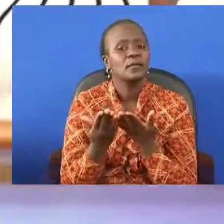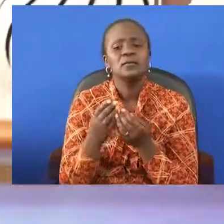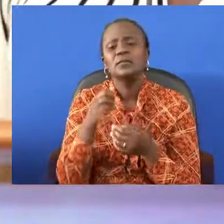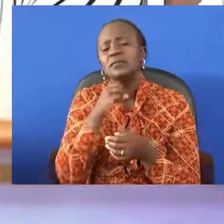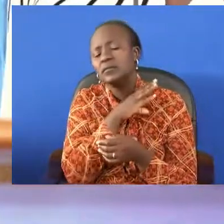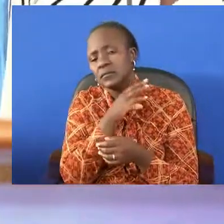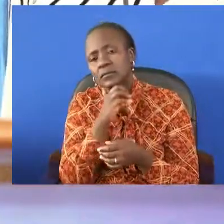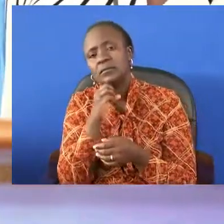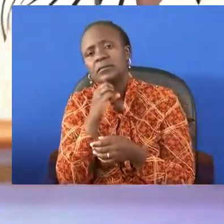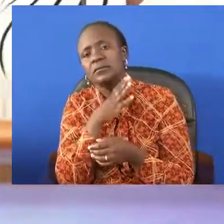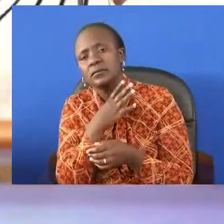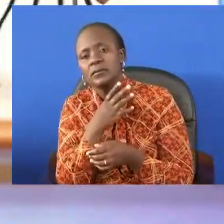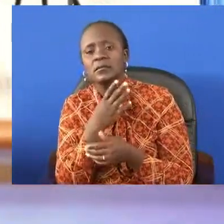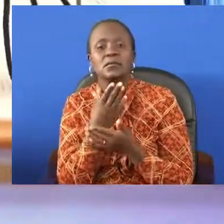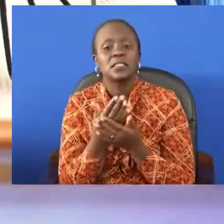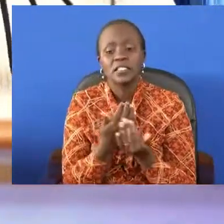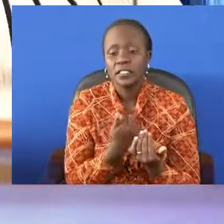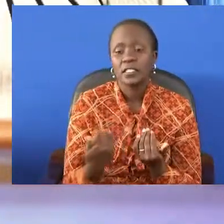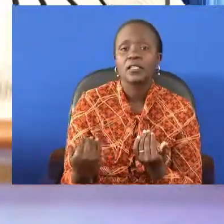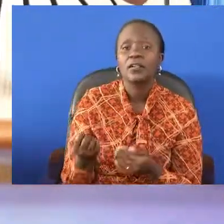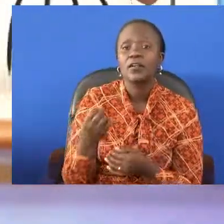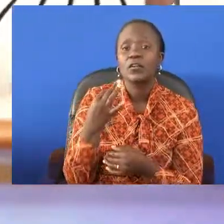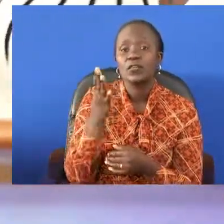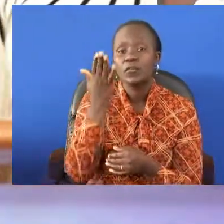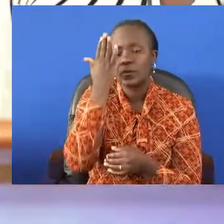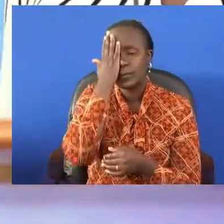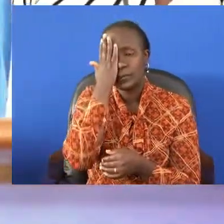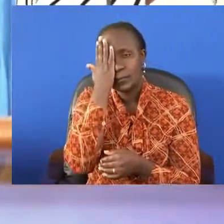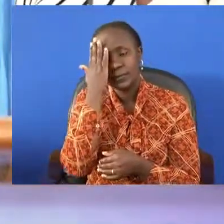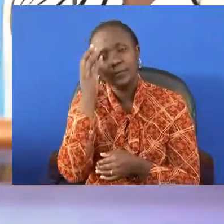sana. Wana wa Israeli